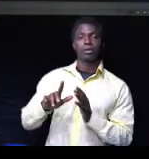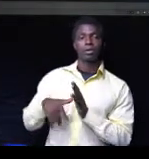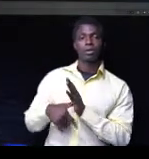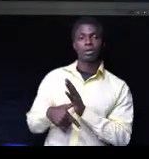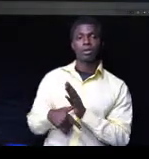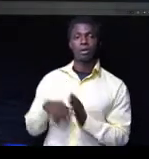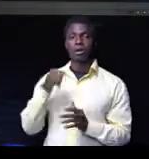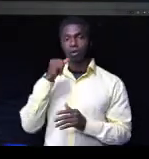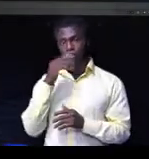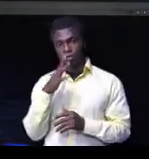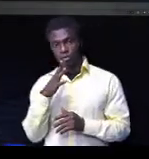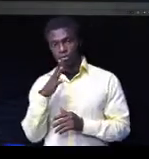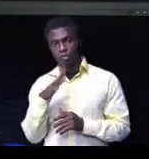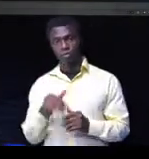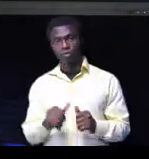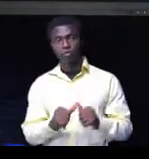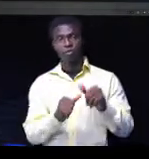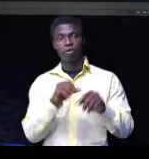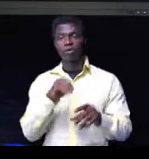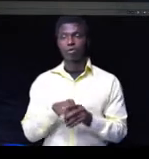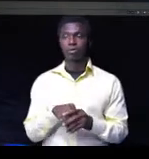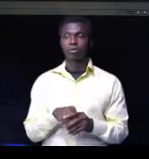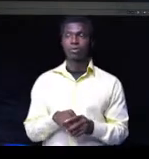women's judo followed in